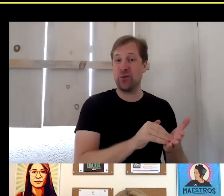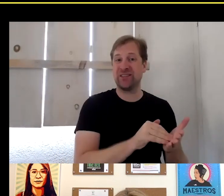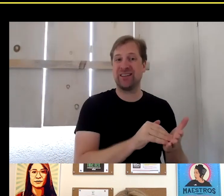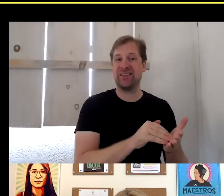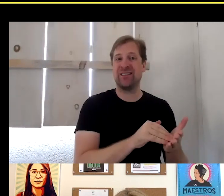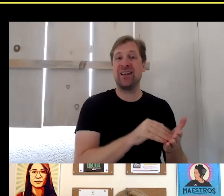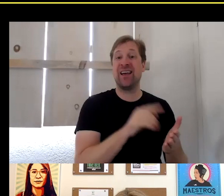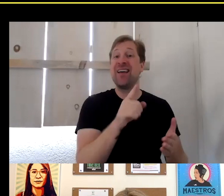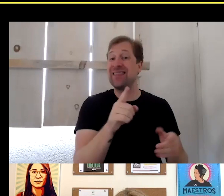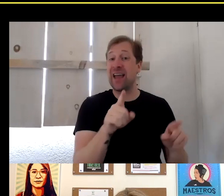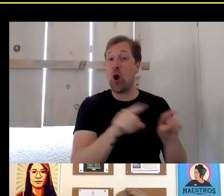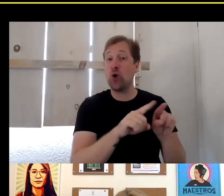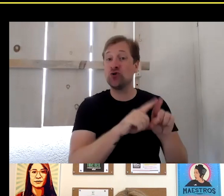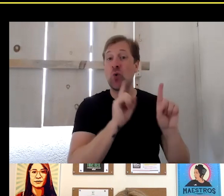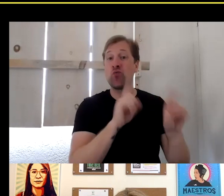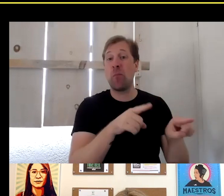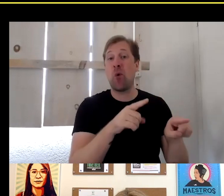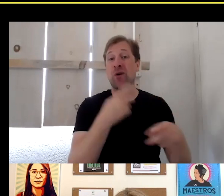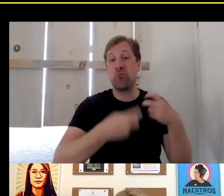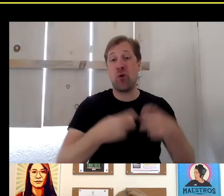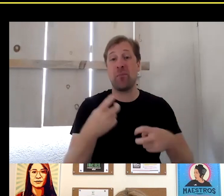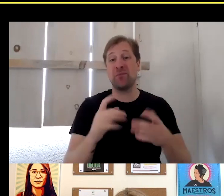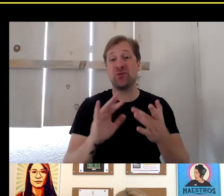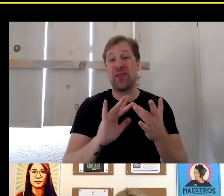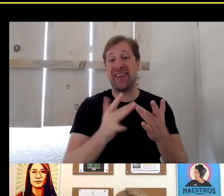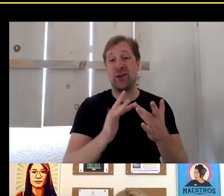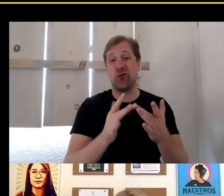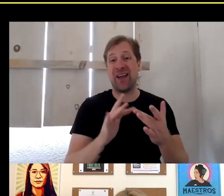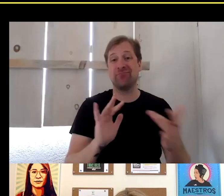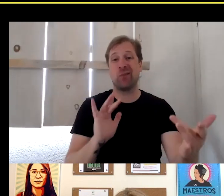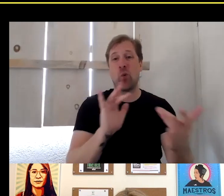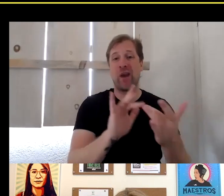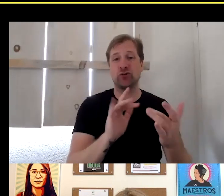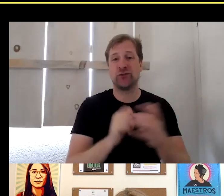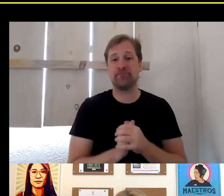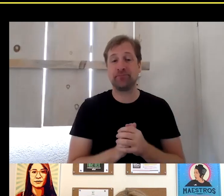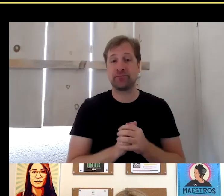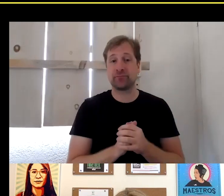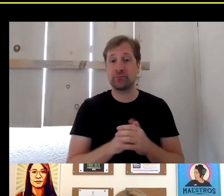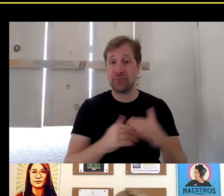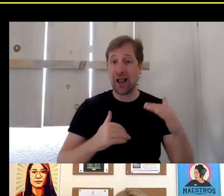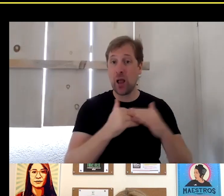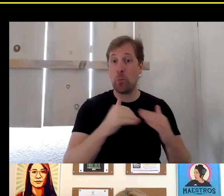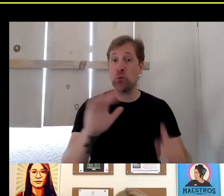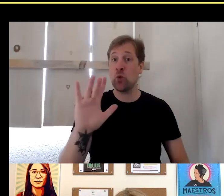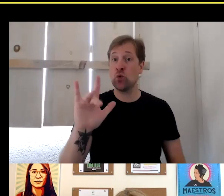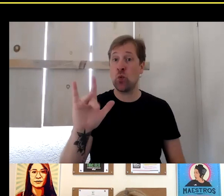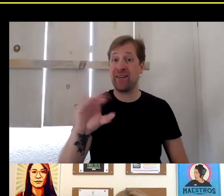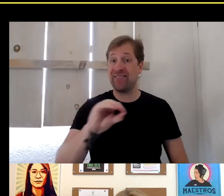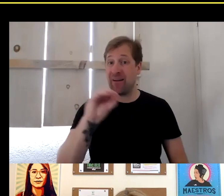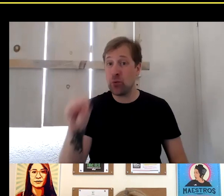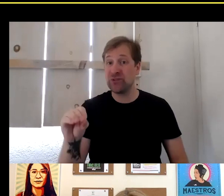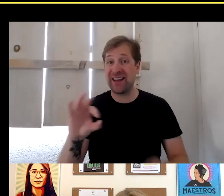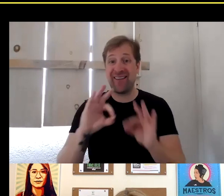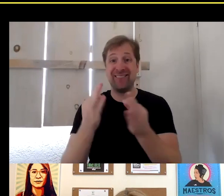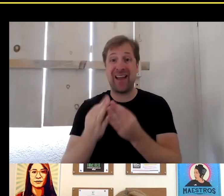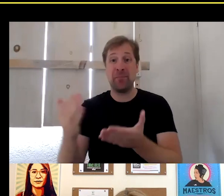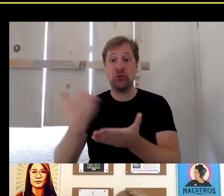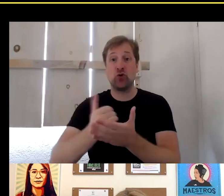with internet connectivity. Up to 25% of families making less